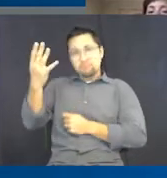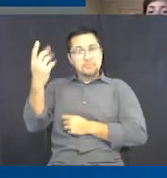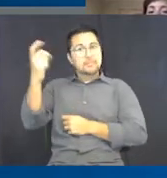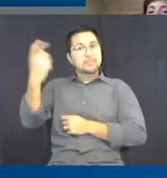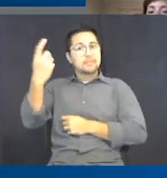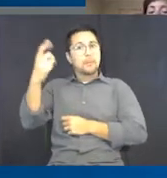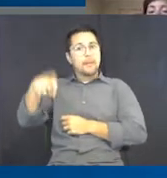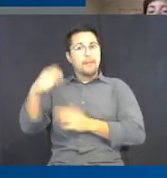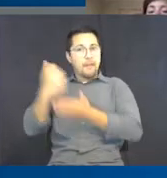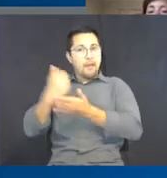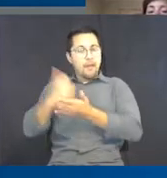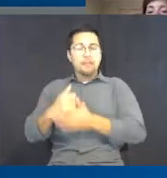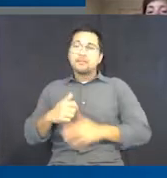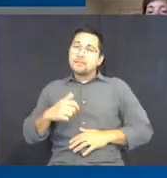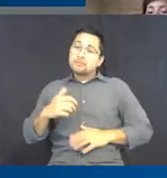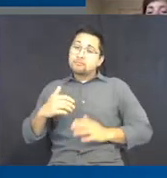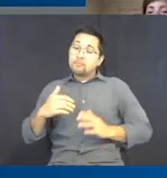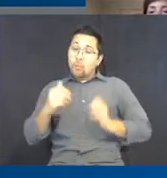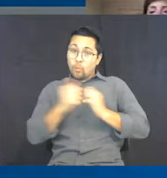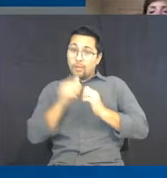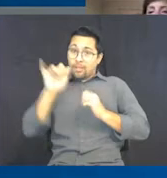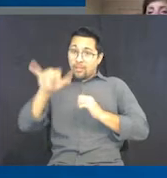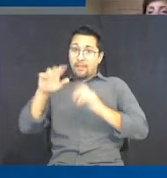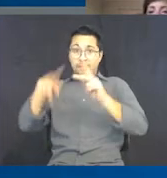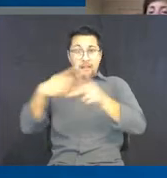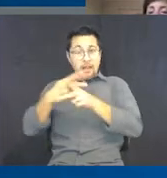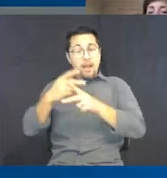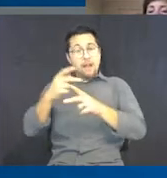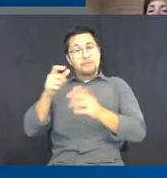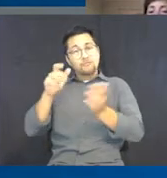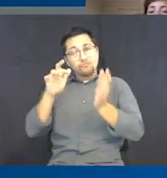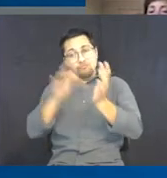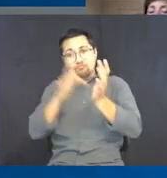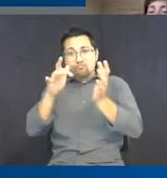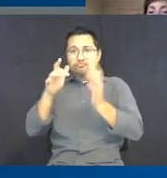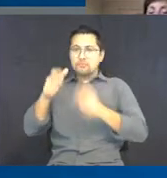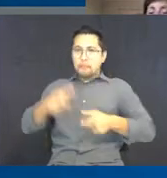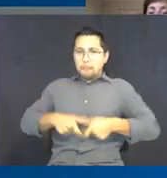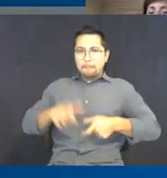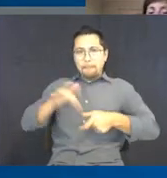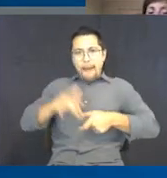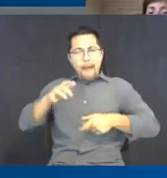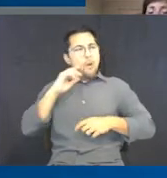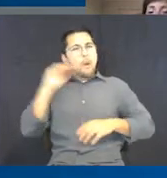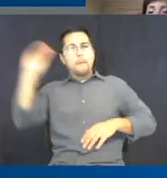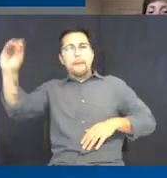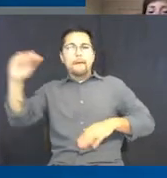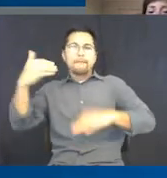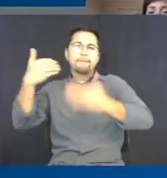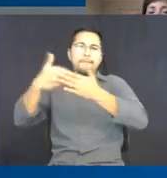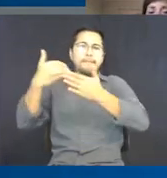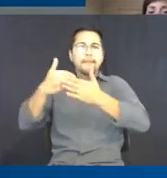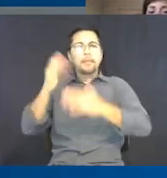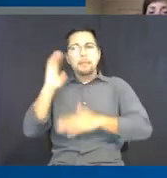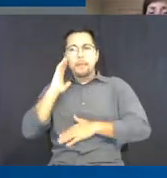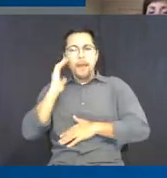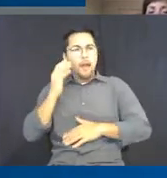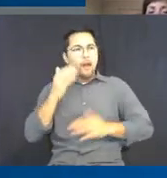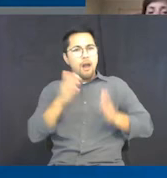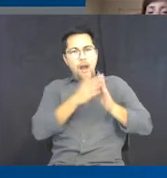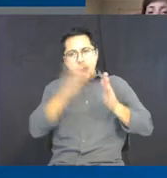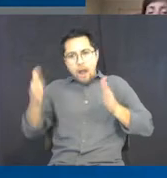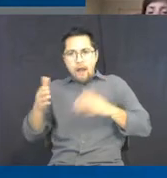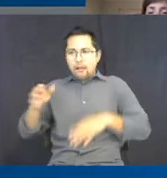that state of confusion or emergency where someone would need assistance or help. And then we also have a